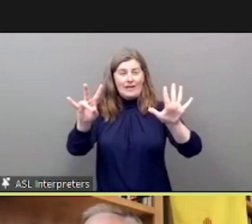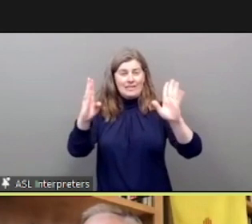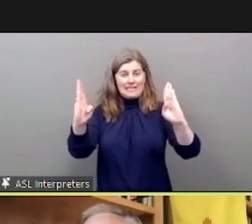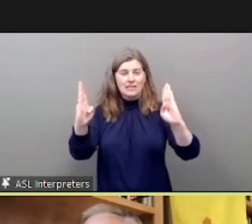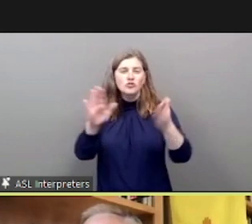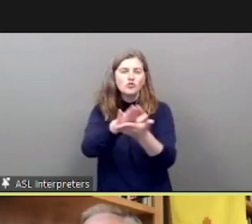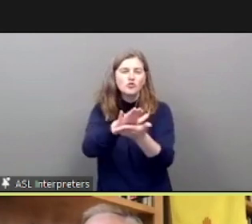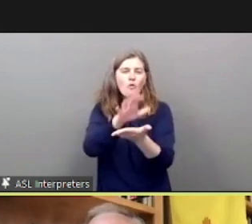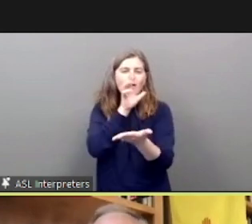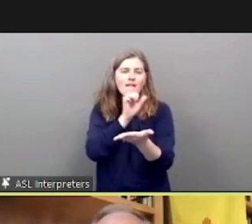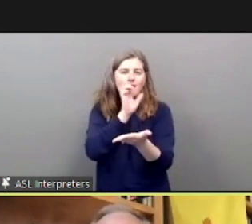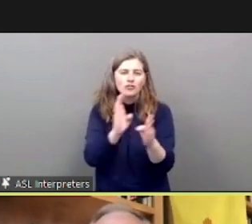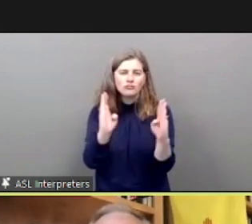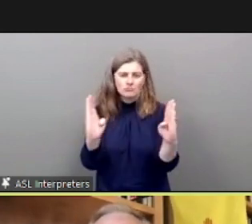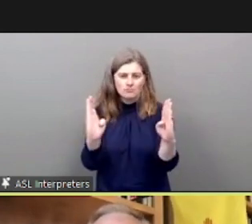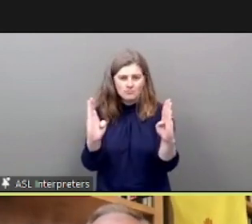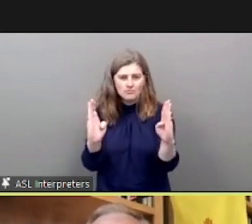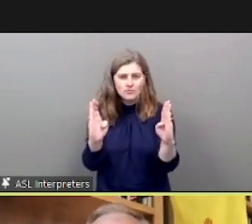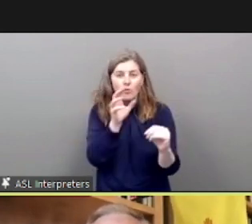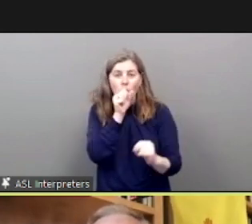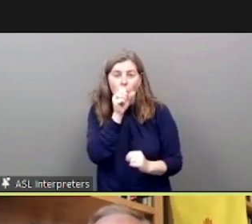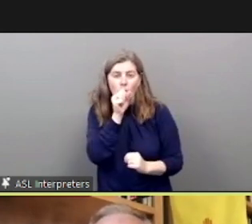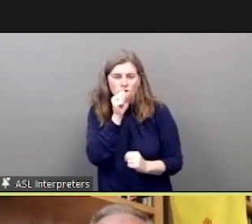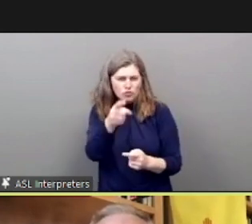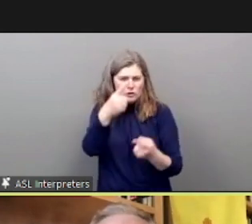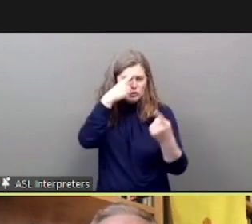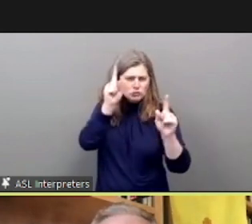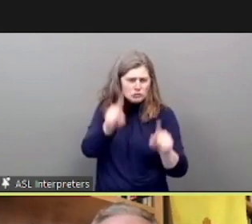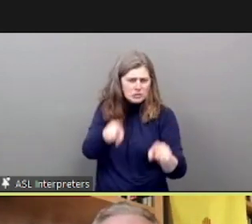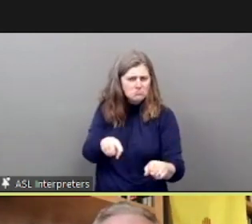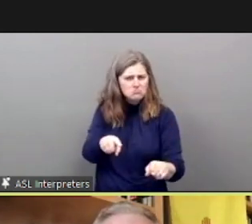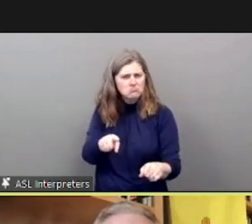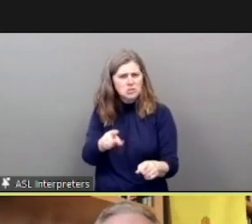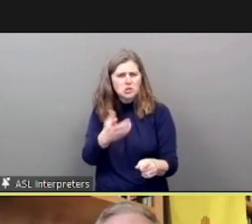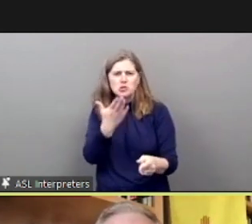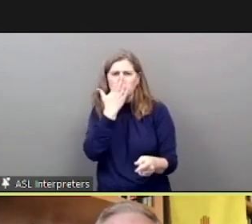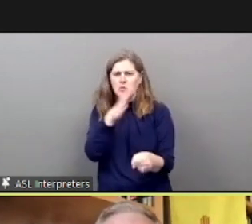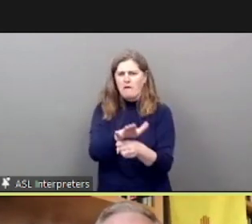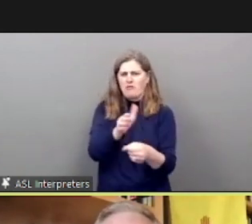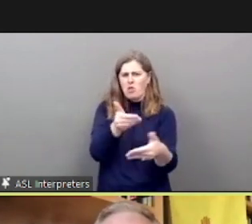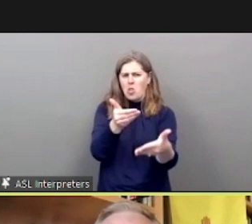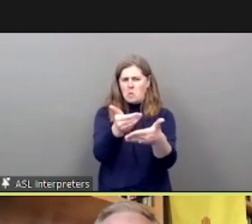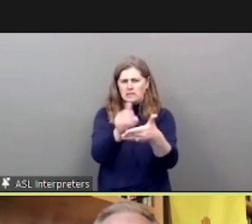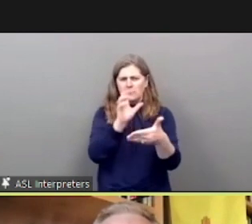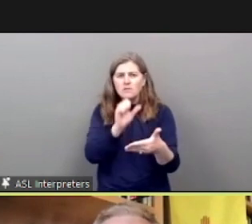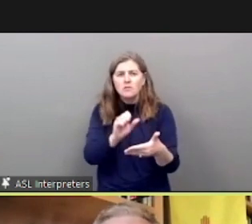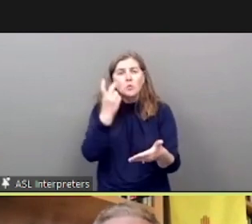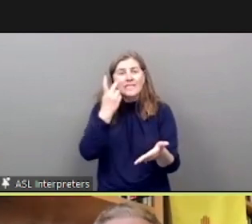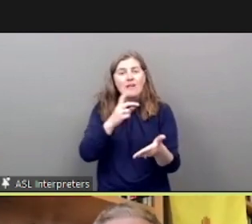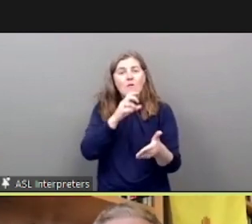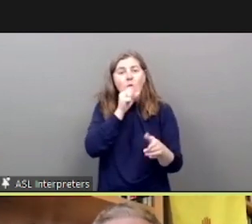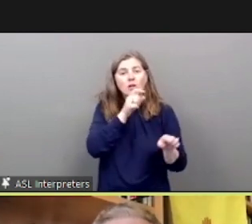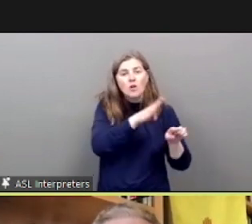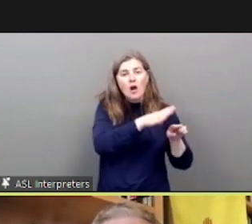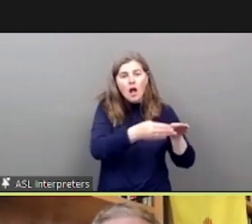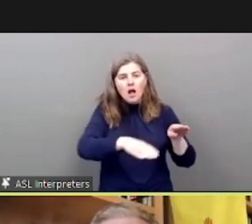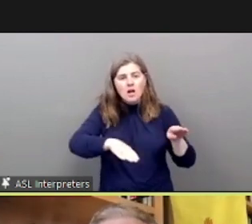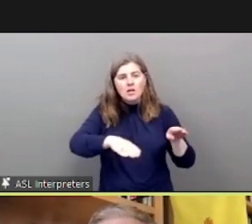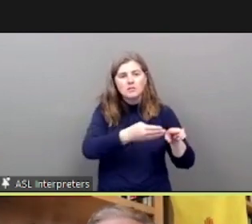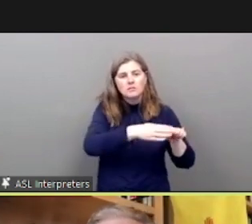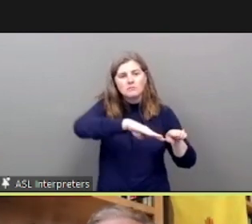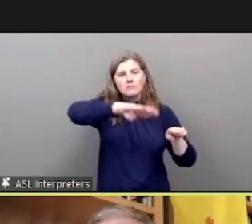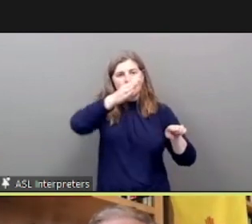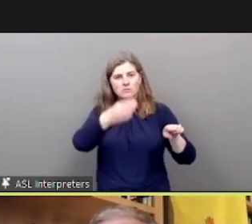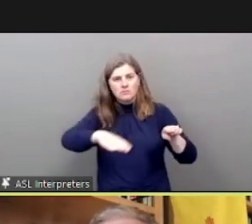age population. And hopefully you'll all agree that that's pretty darn close. You can see the orange line is that